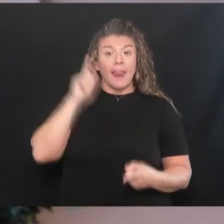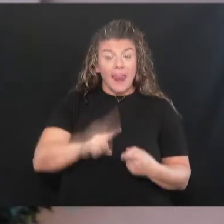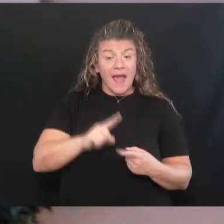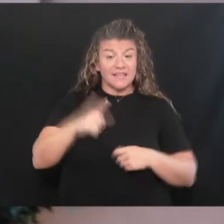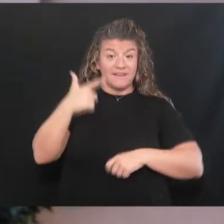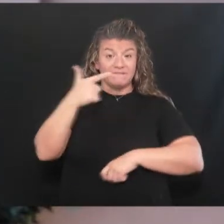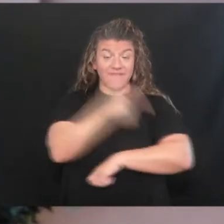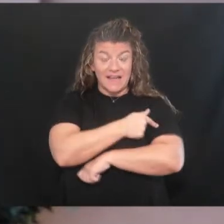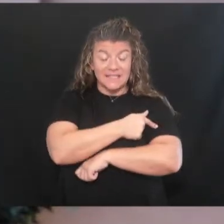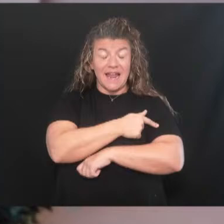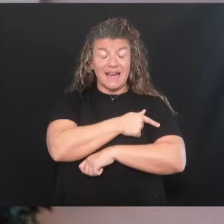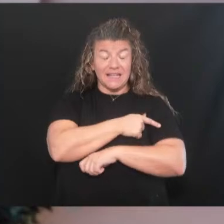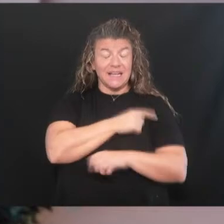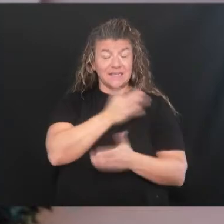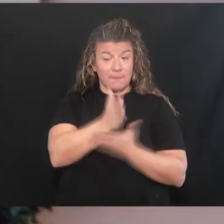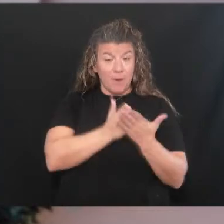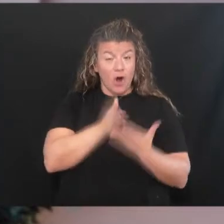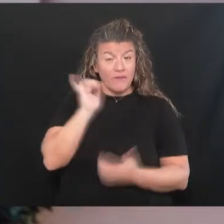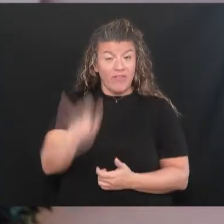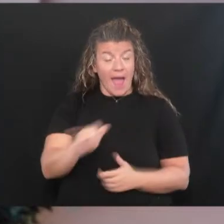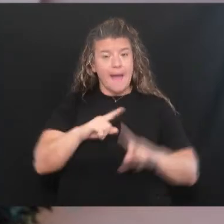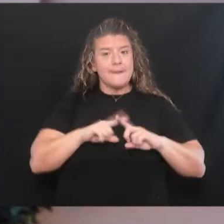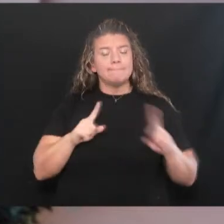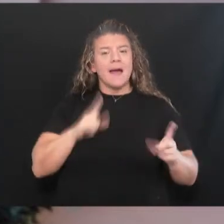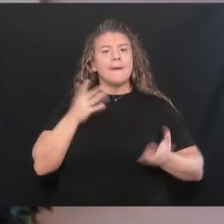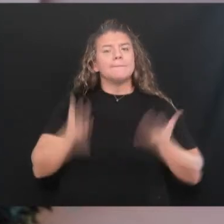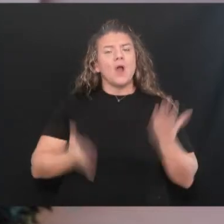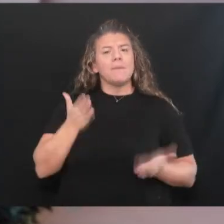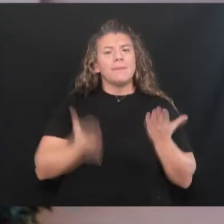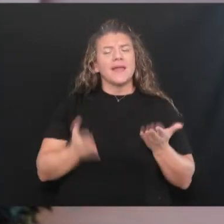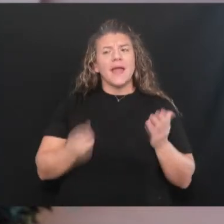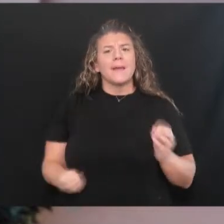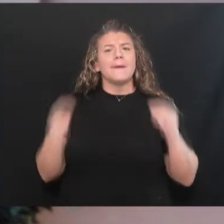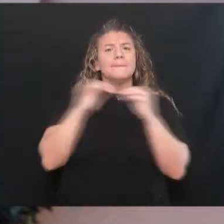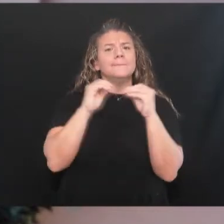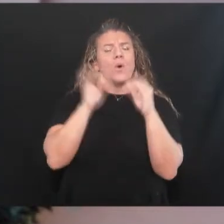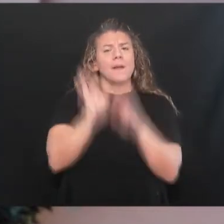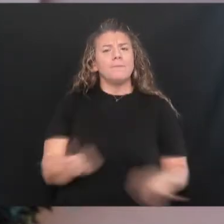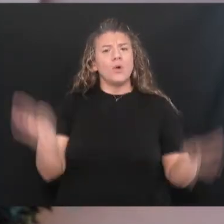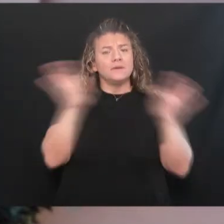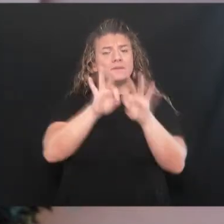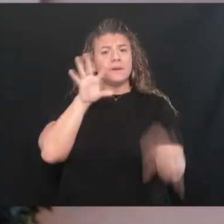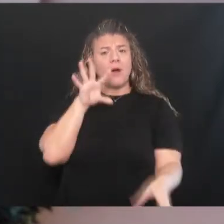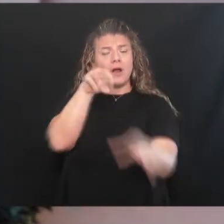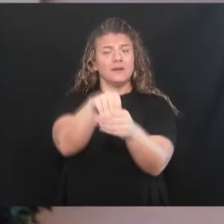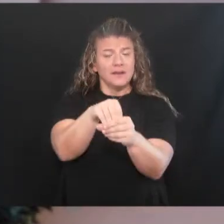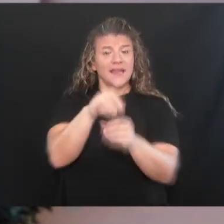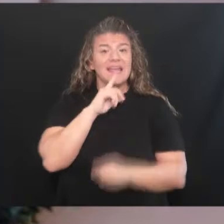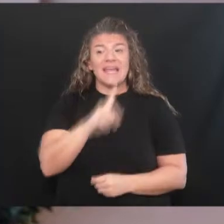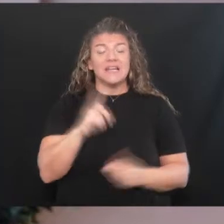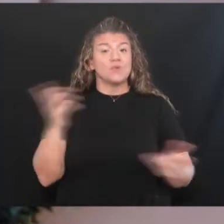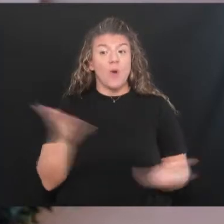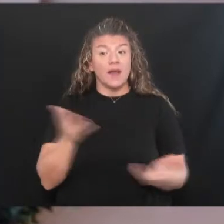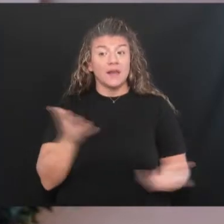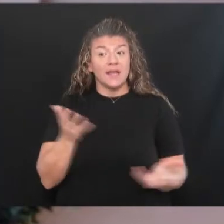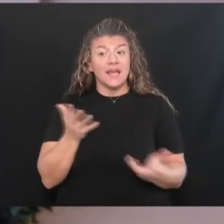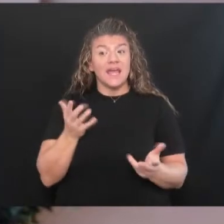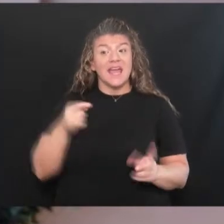vaccinated status is part of it. But probably the more important part of it is just that this